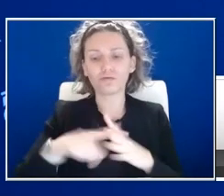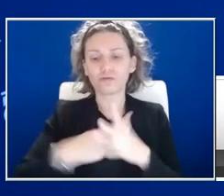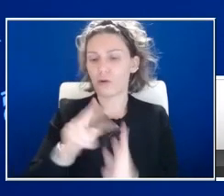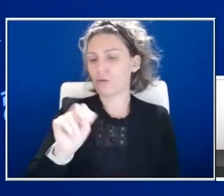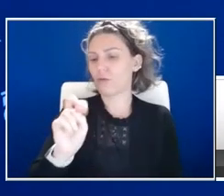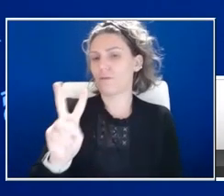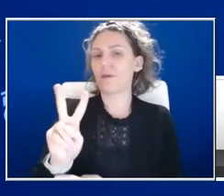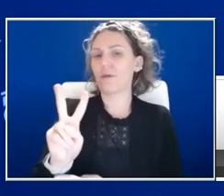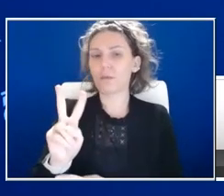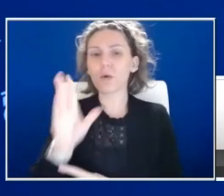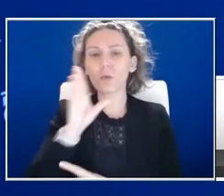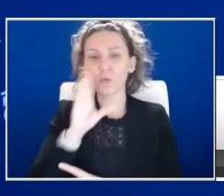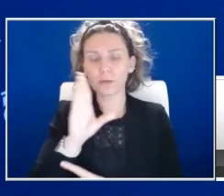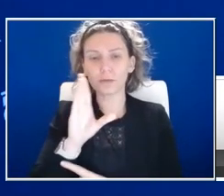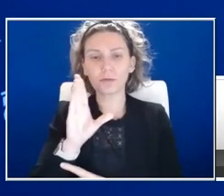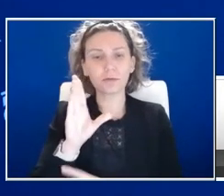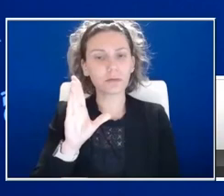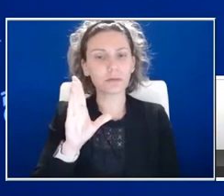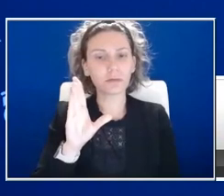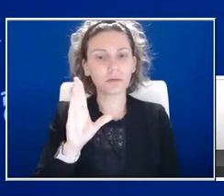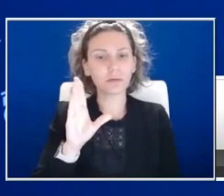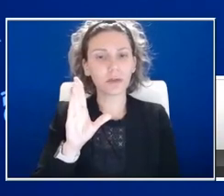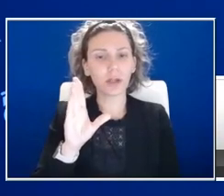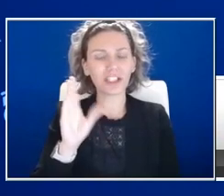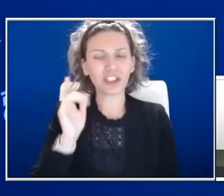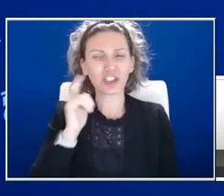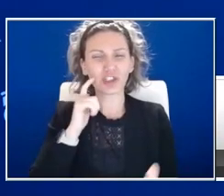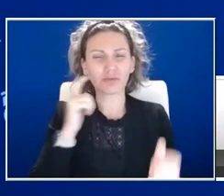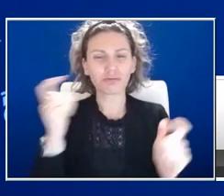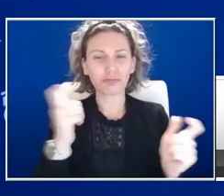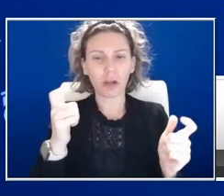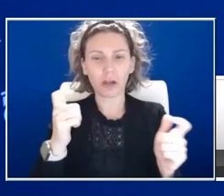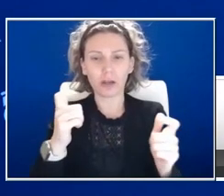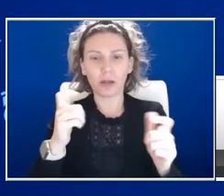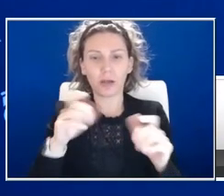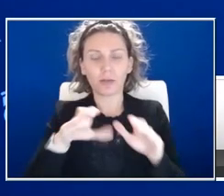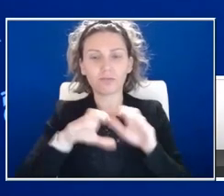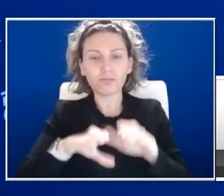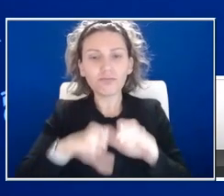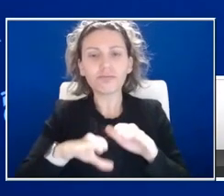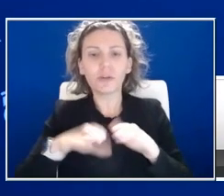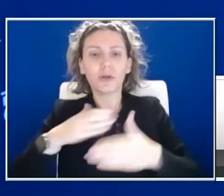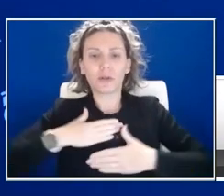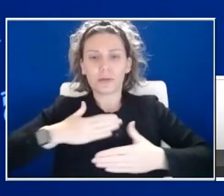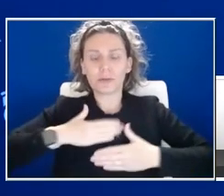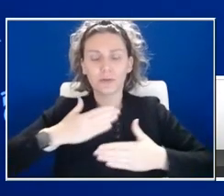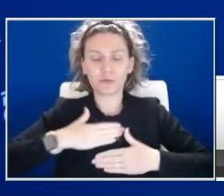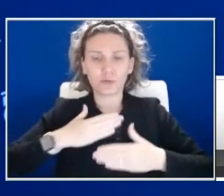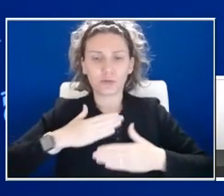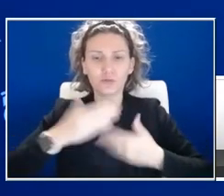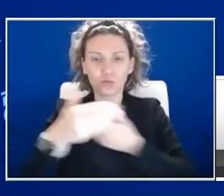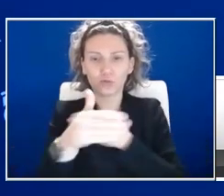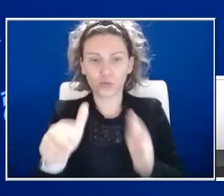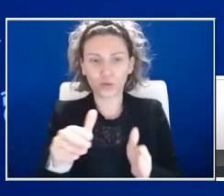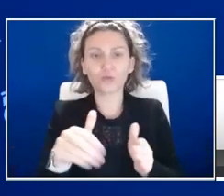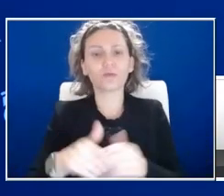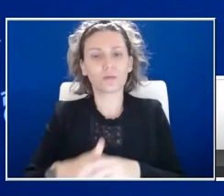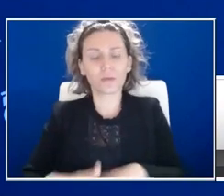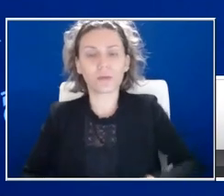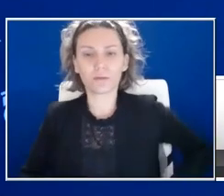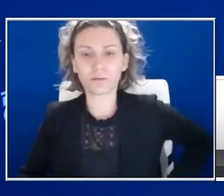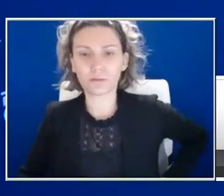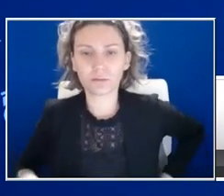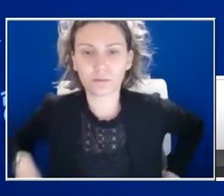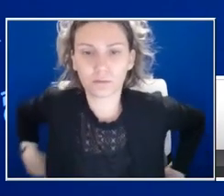getting basically larger resuscitation rooms, which we've needed for a long time. A lot of times we have